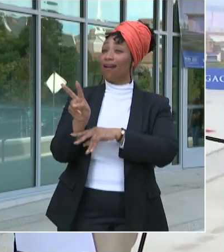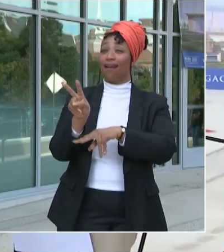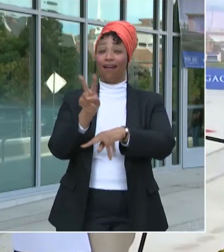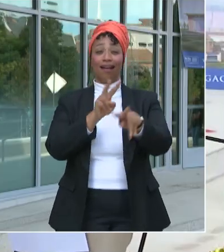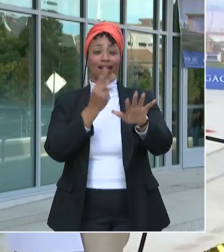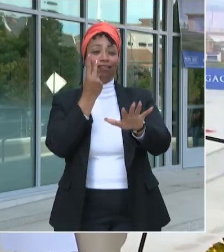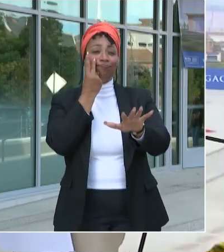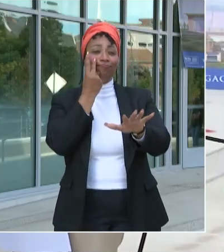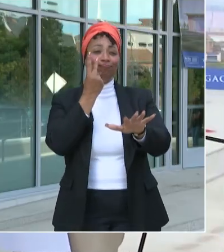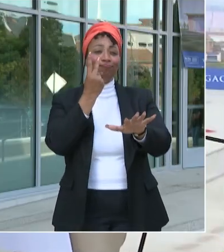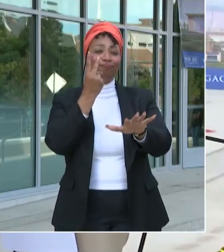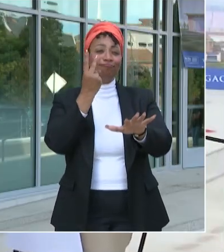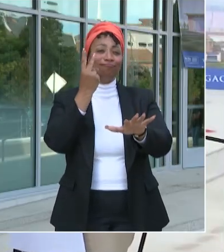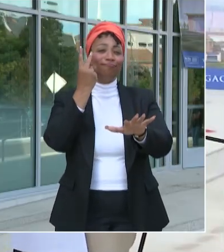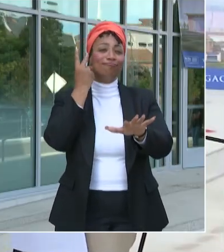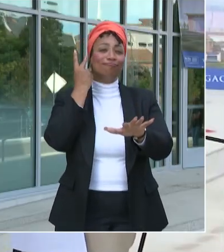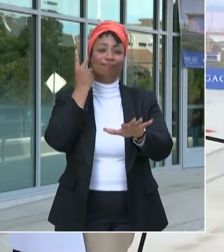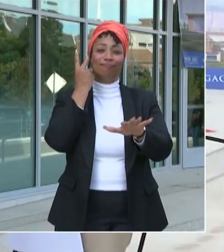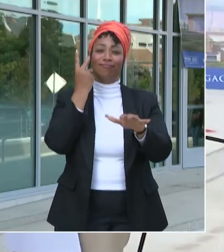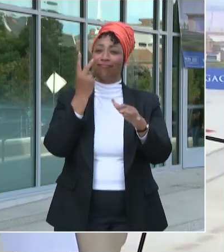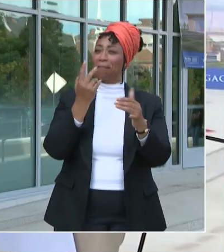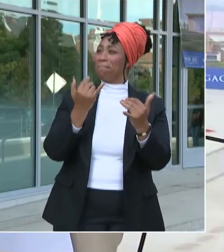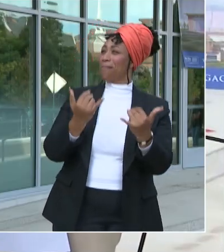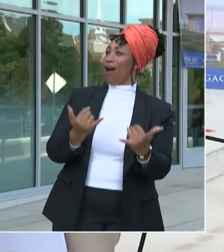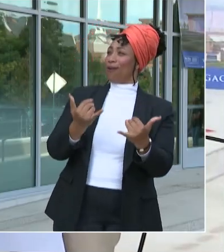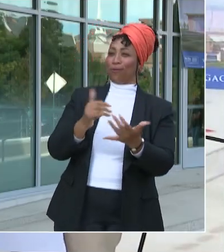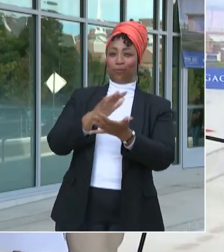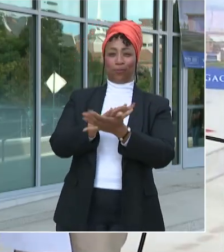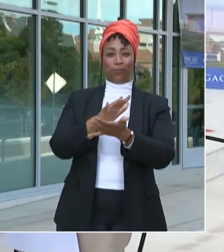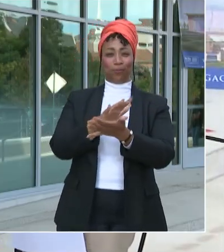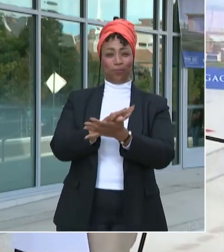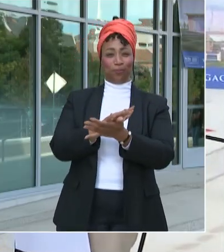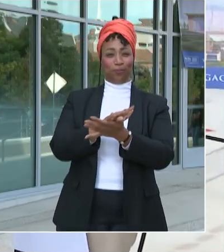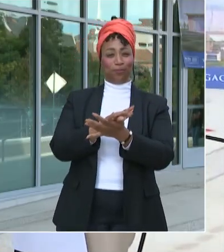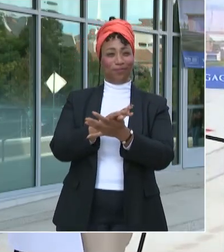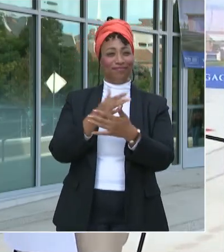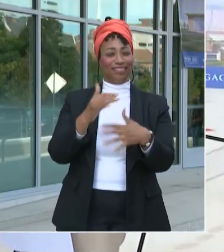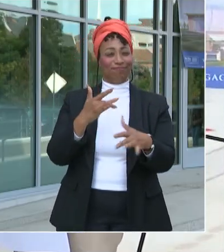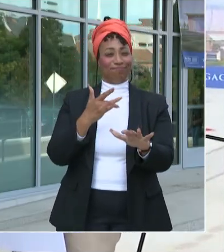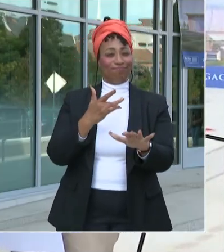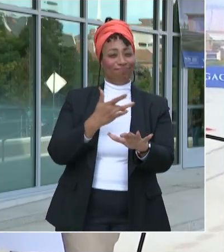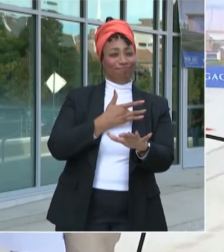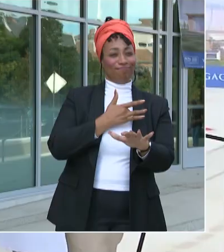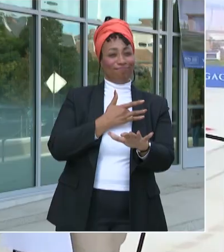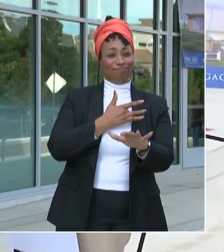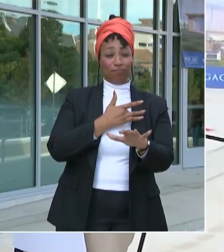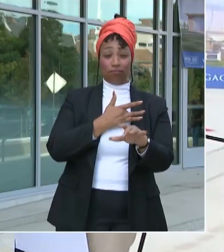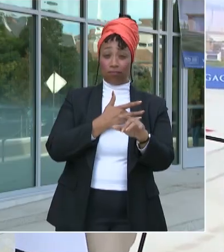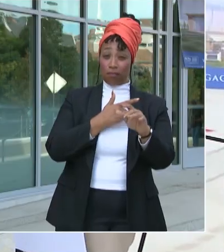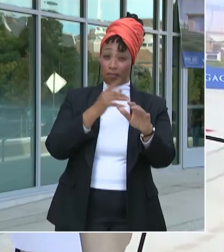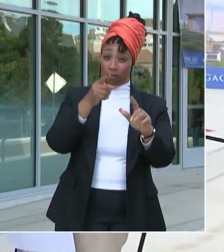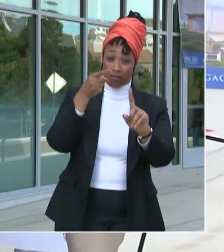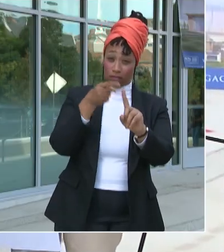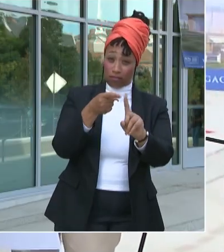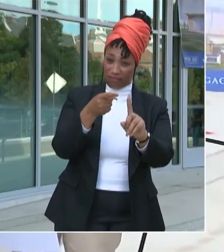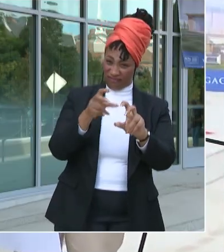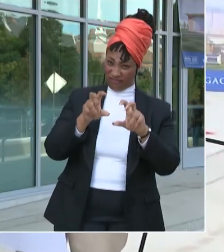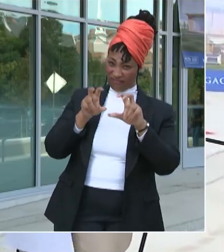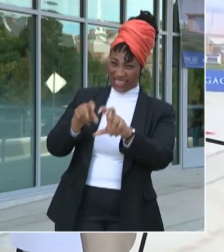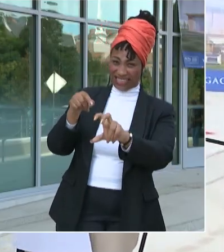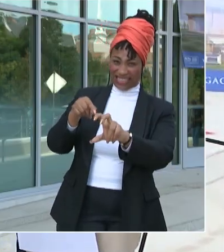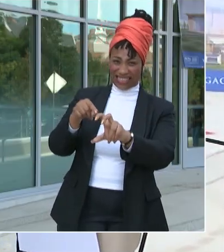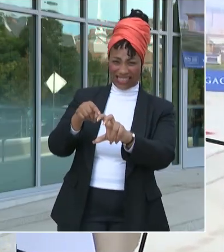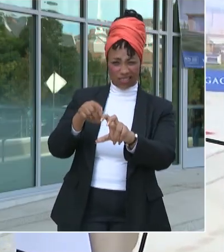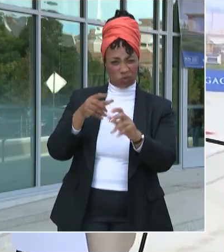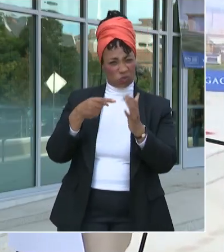fantastic modernized space. This major investment demonstrates our city's commitment to our school